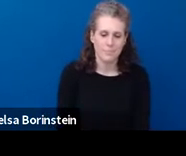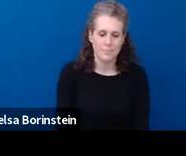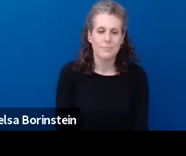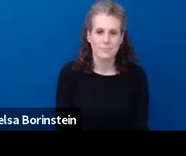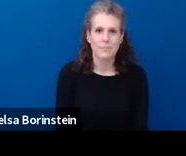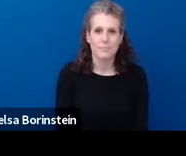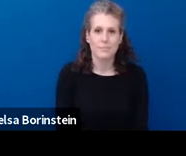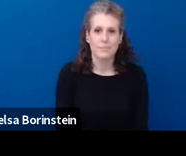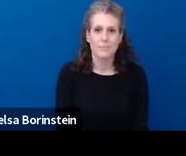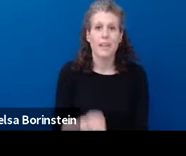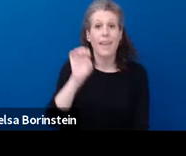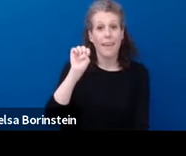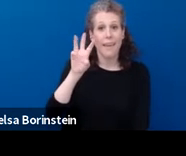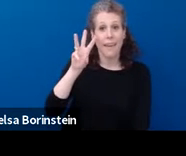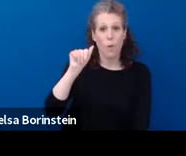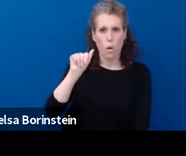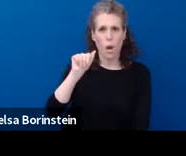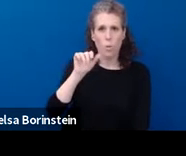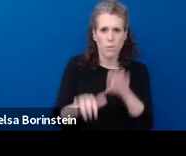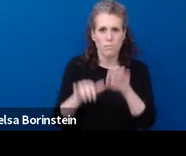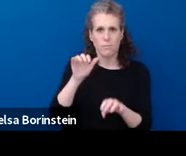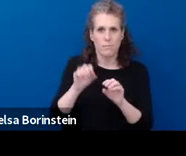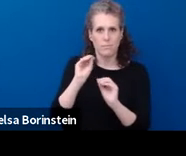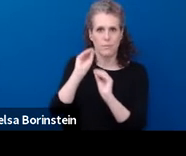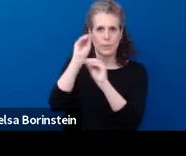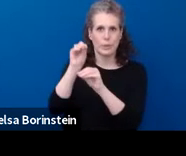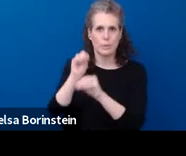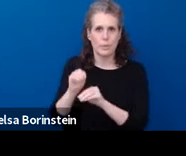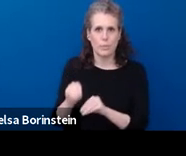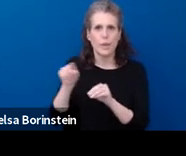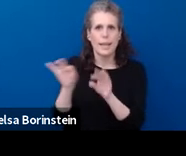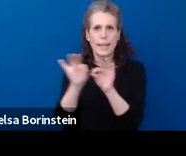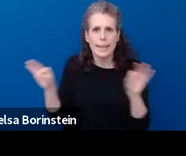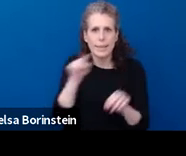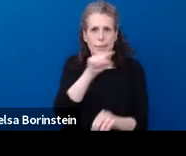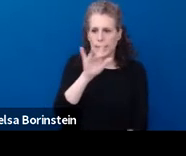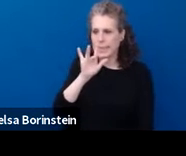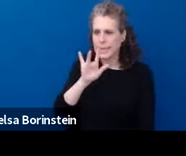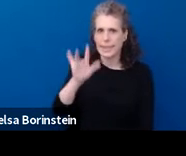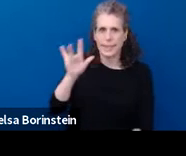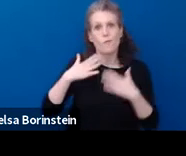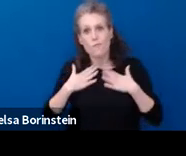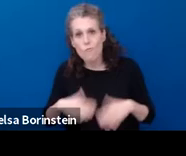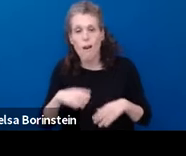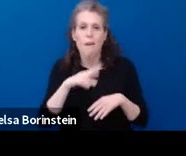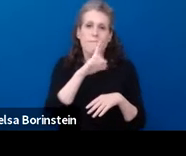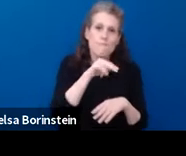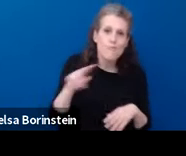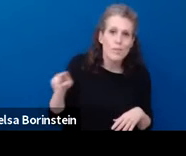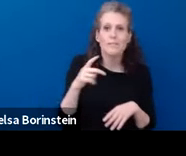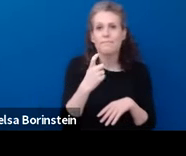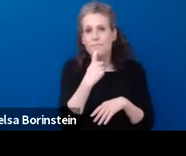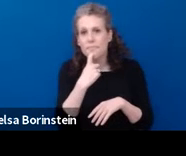provide you with the links to the specific captioning in those 3 languages. If I may,